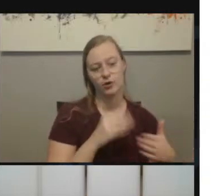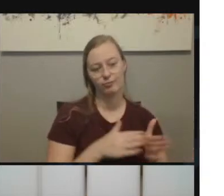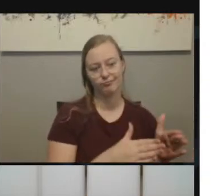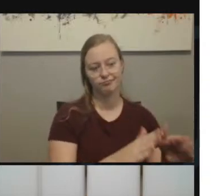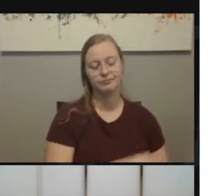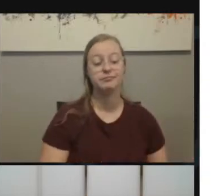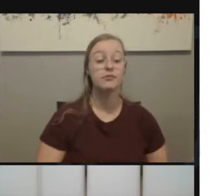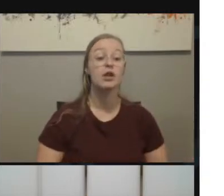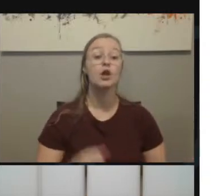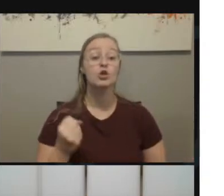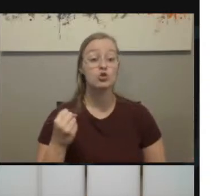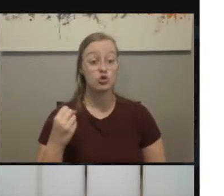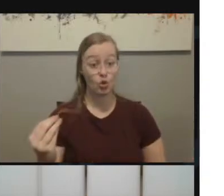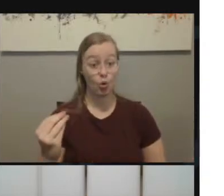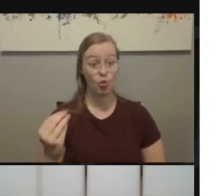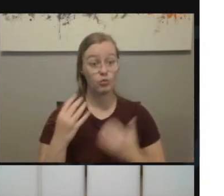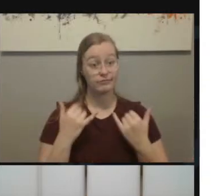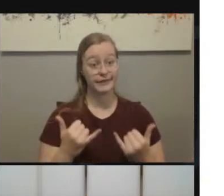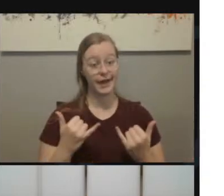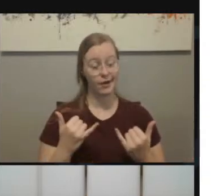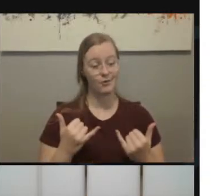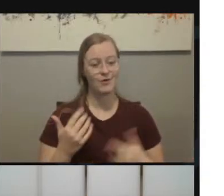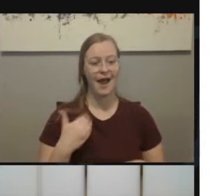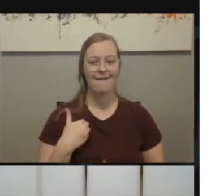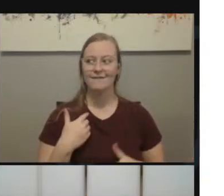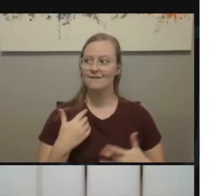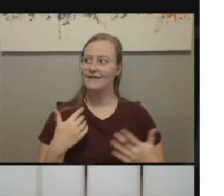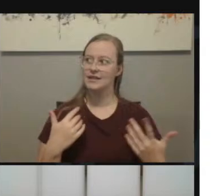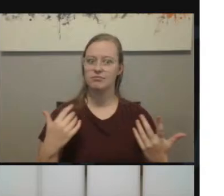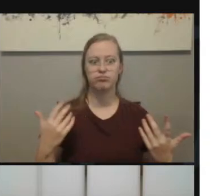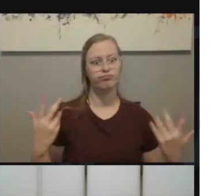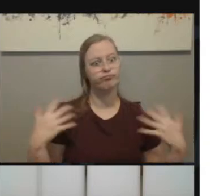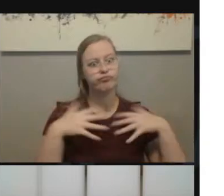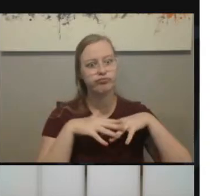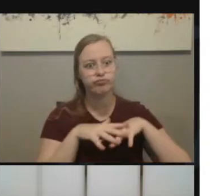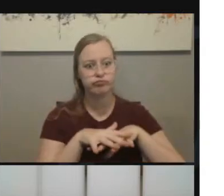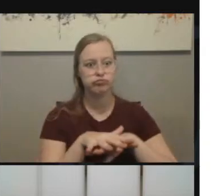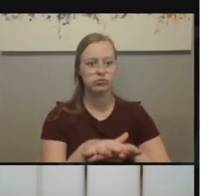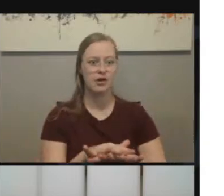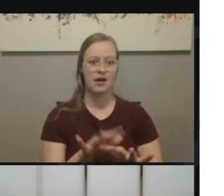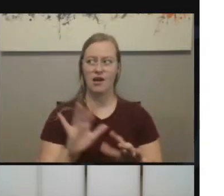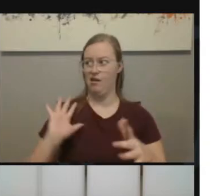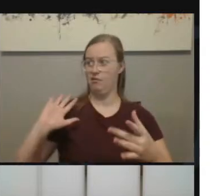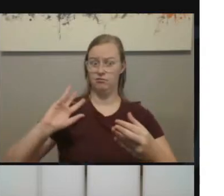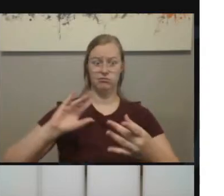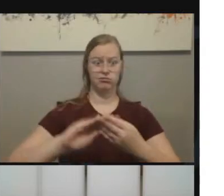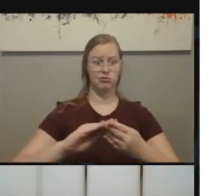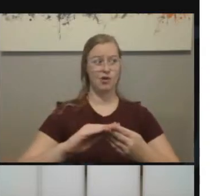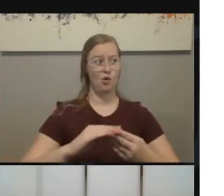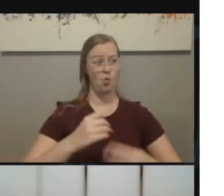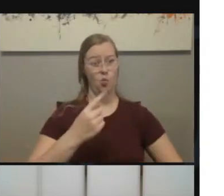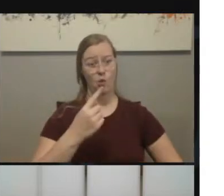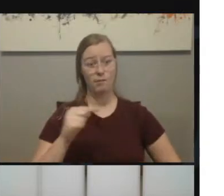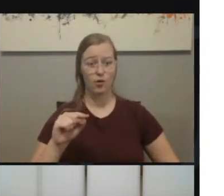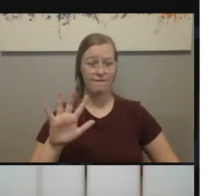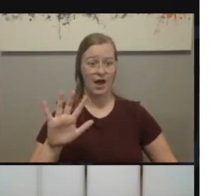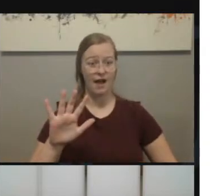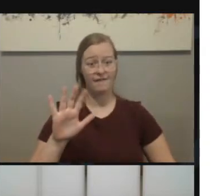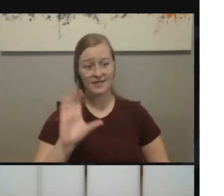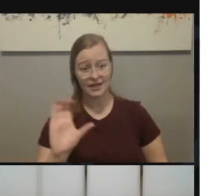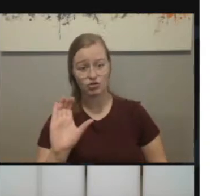we have this coming together over a century and a half of 4